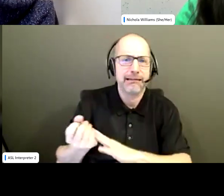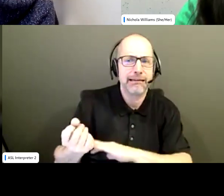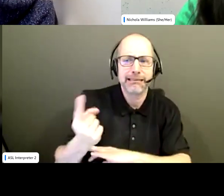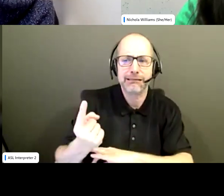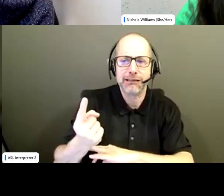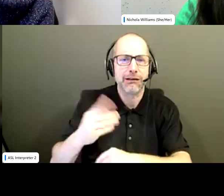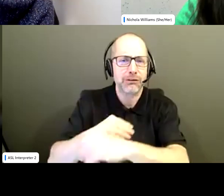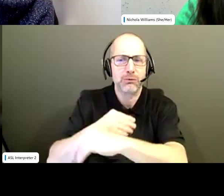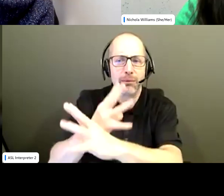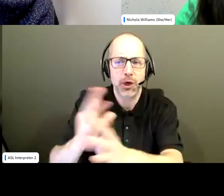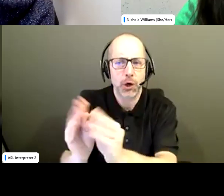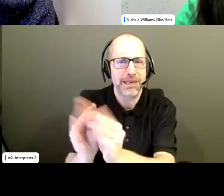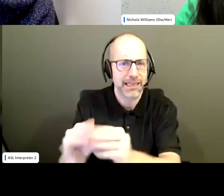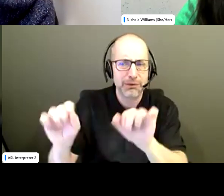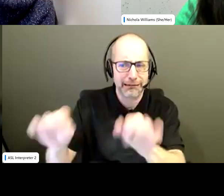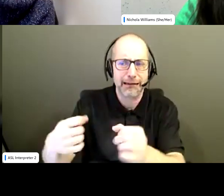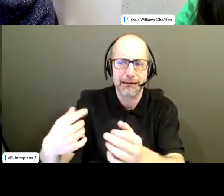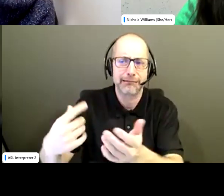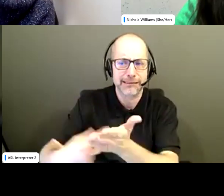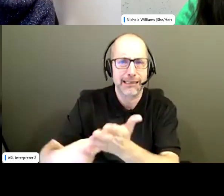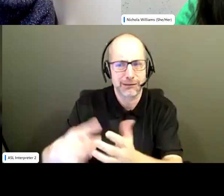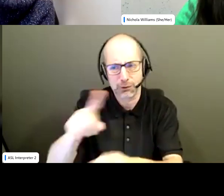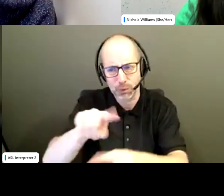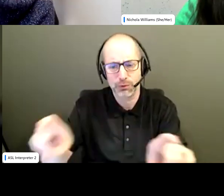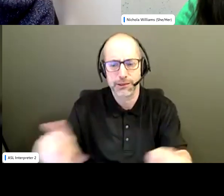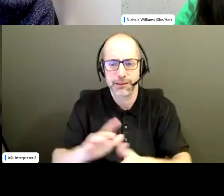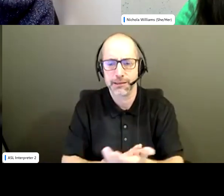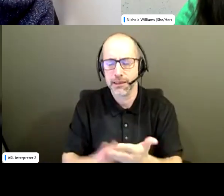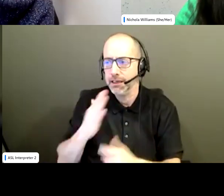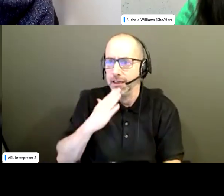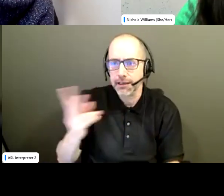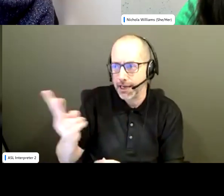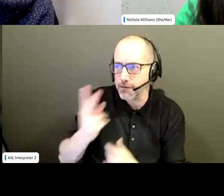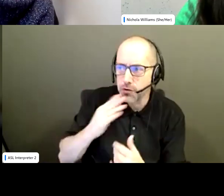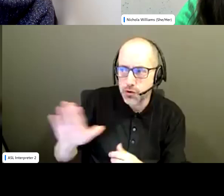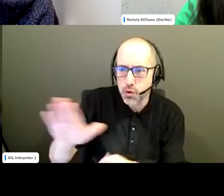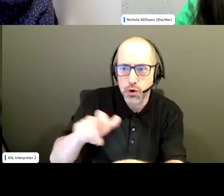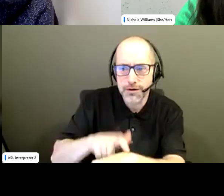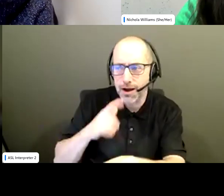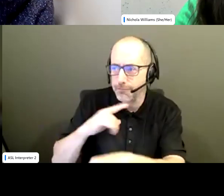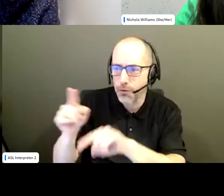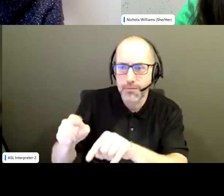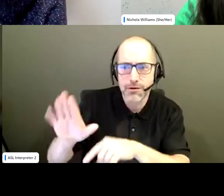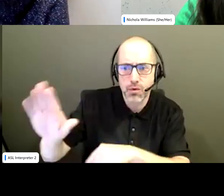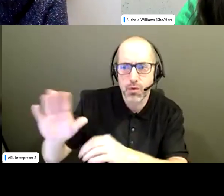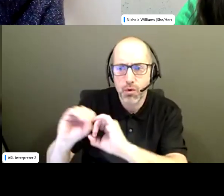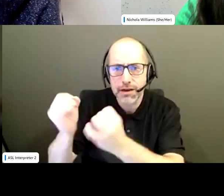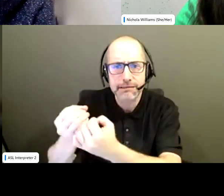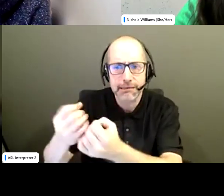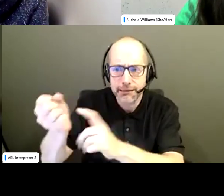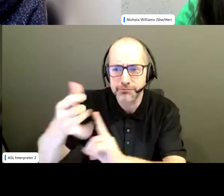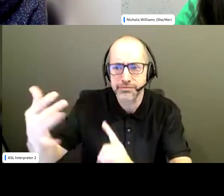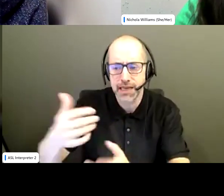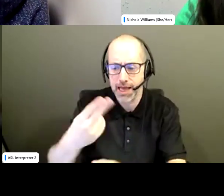together. Um, Thank you so very much today for making the time and for talking about your work and talking about the Help Us Rise